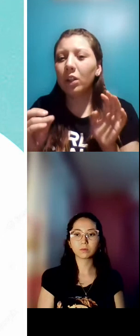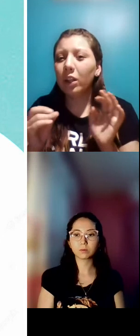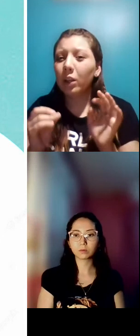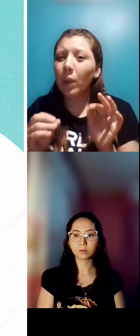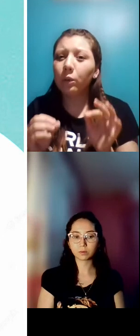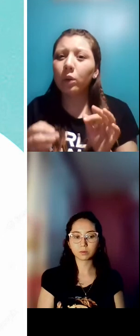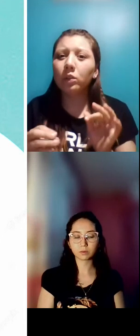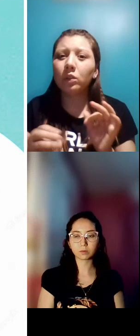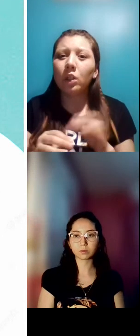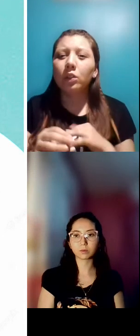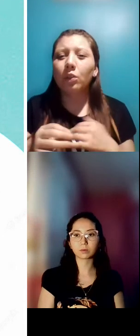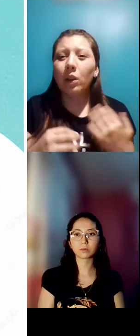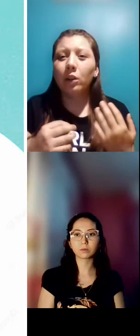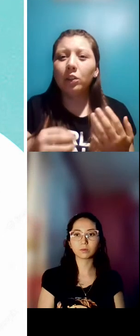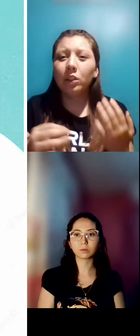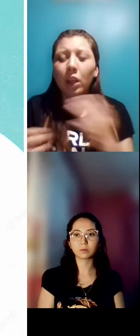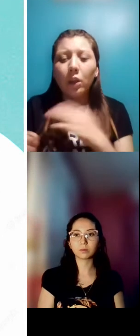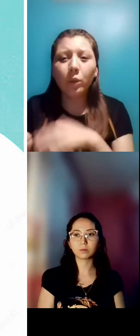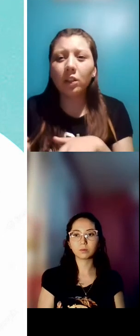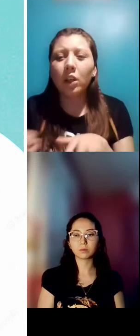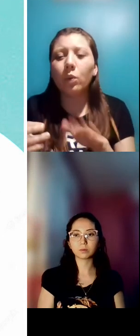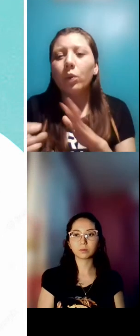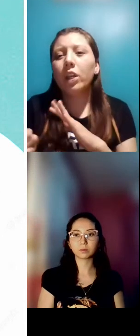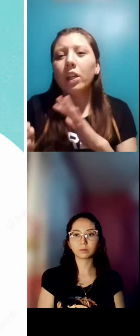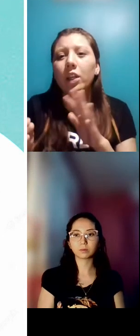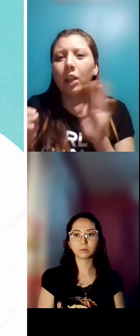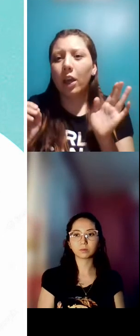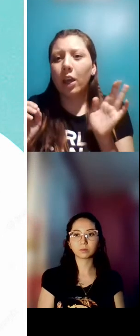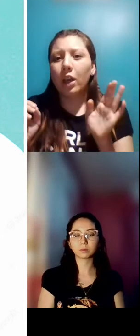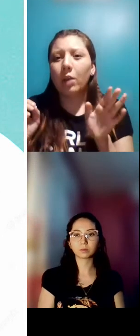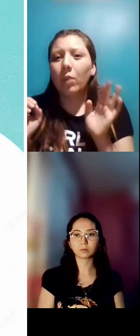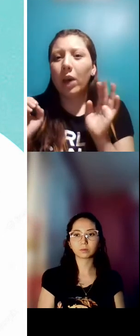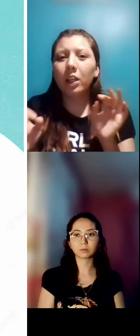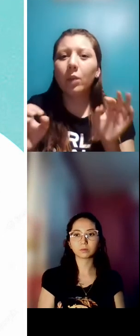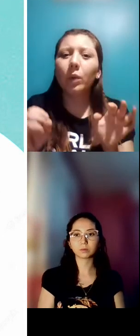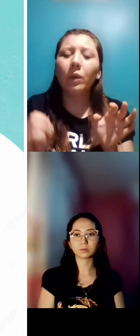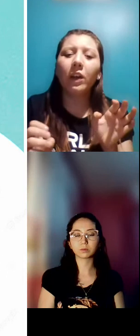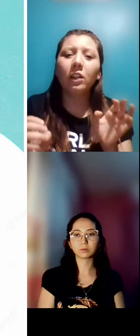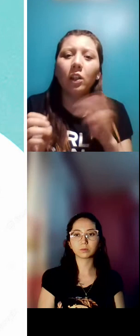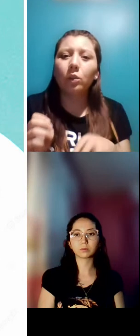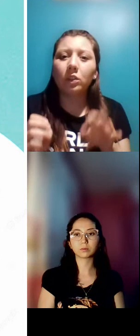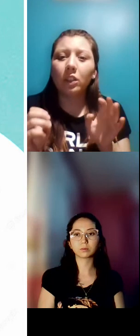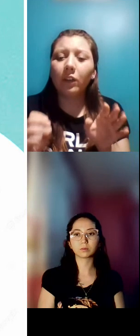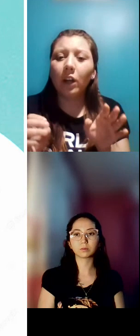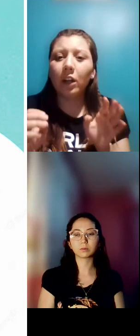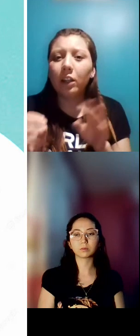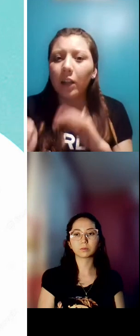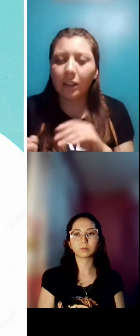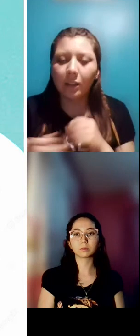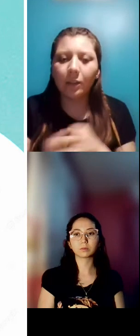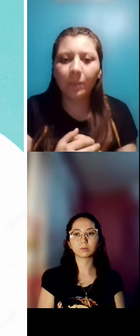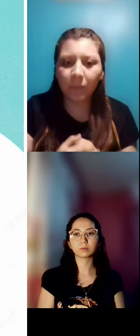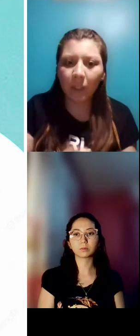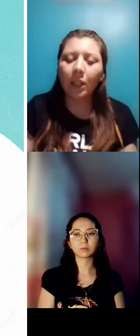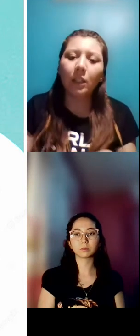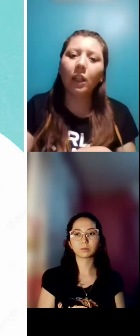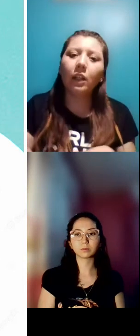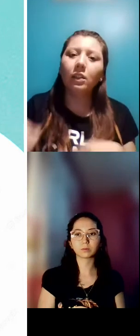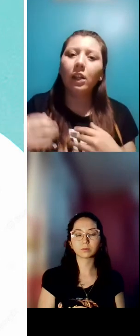graceful moving animal aqueous, somewhat larger than with the belly provided with several little